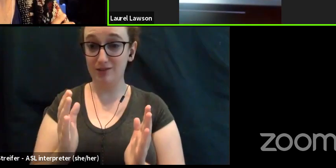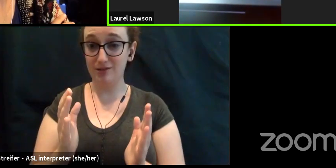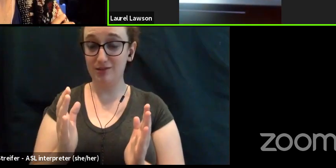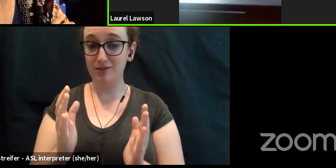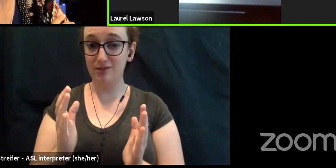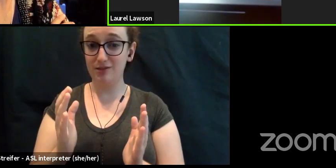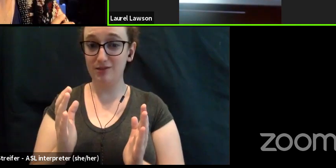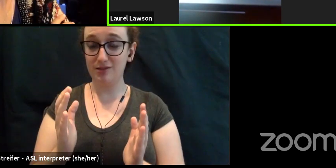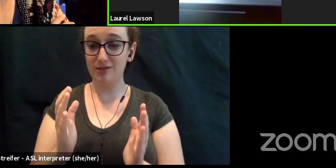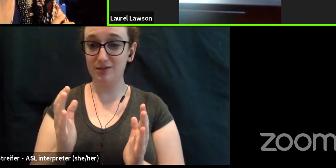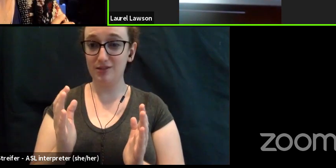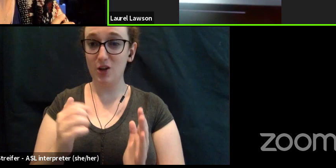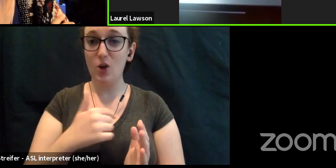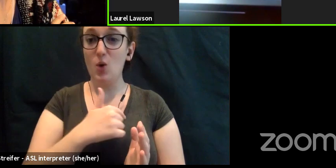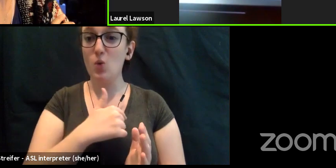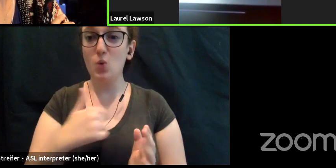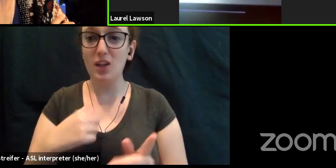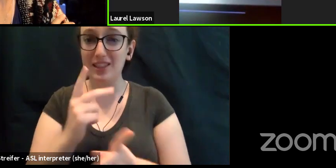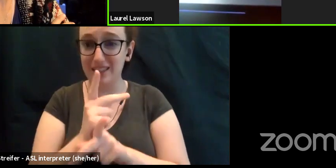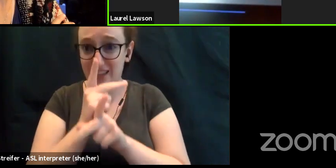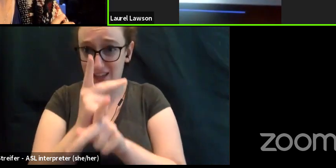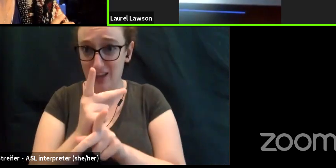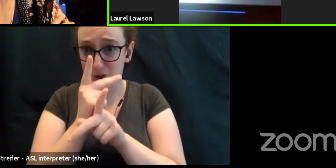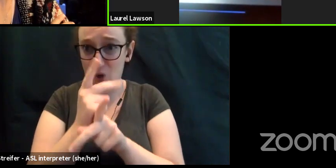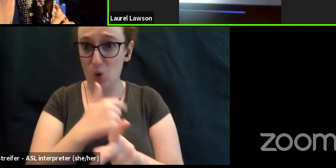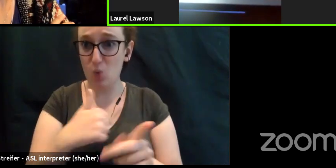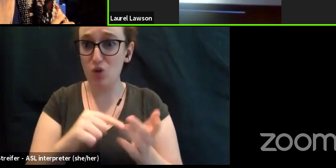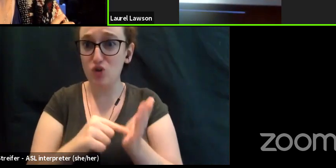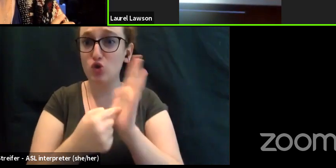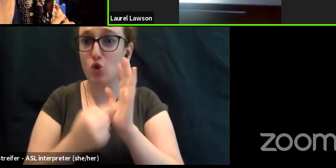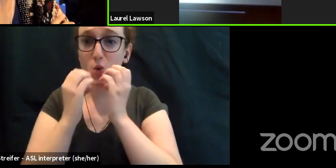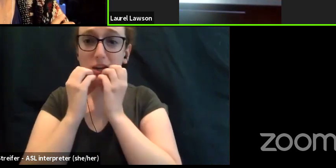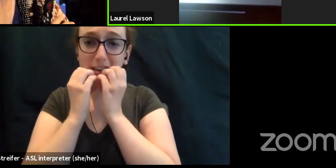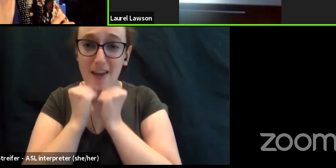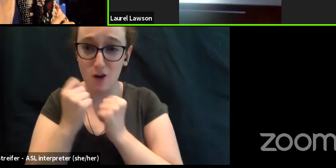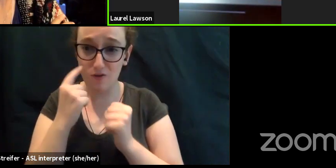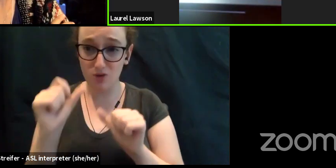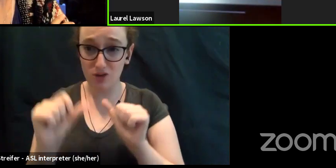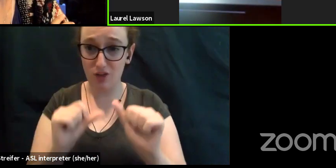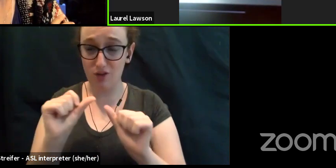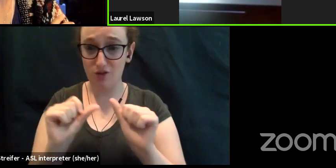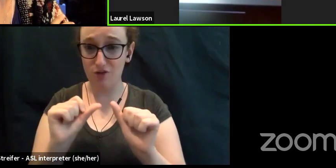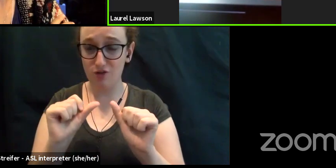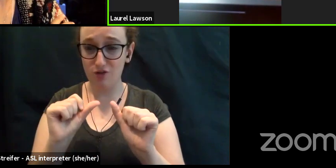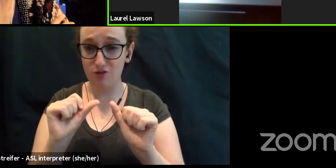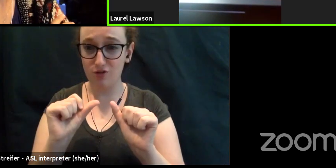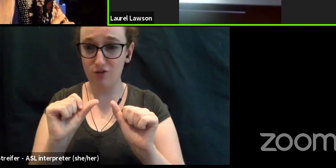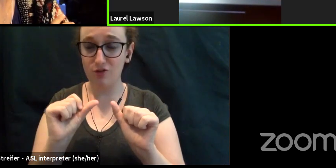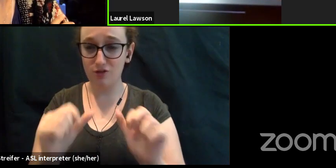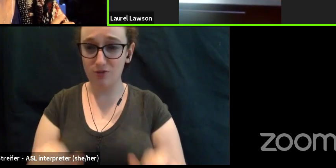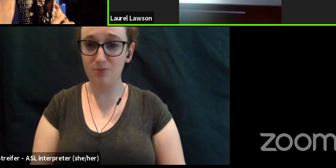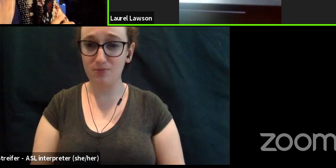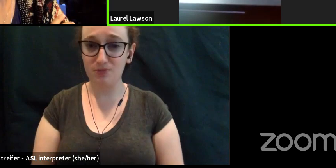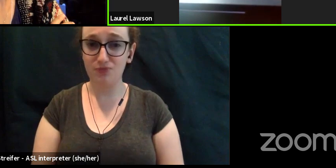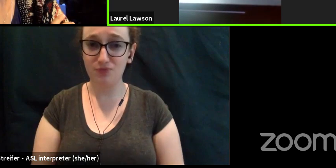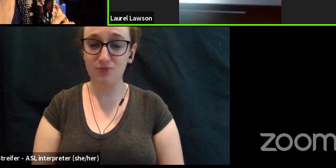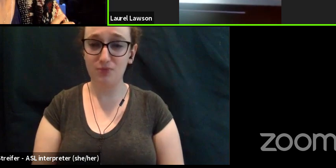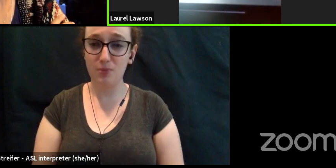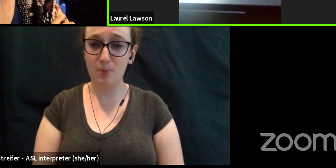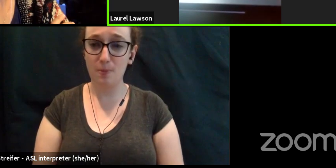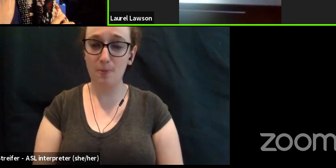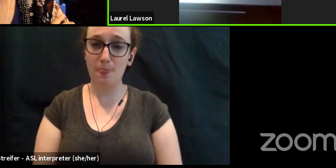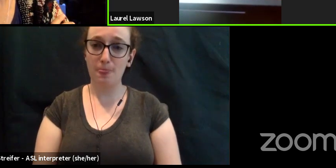We take care, we show care for each other by doing that. Mm-hmm. In our case,